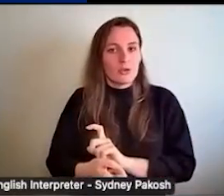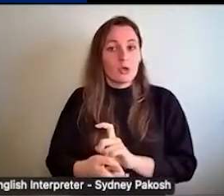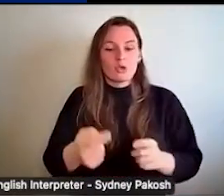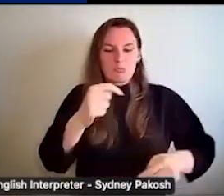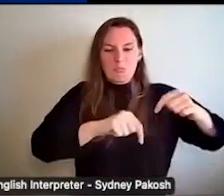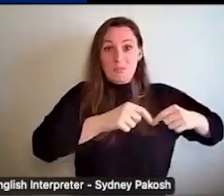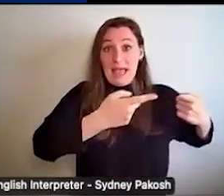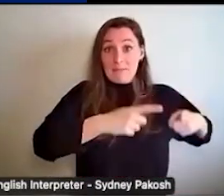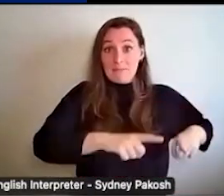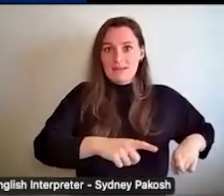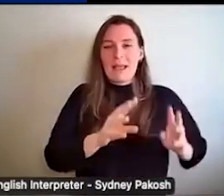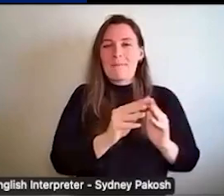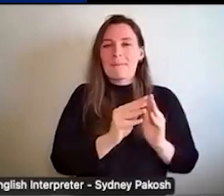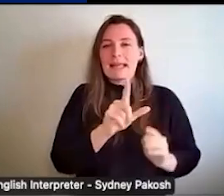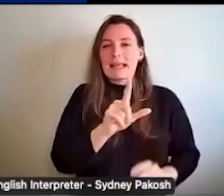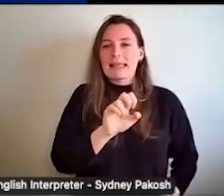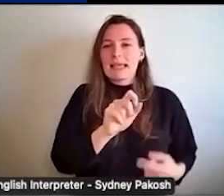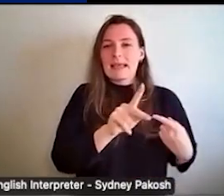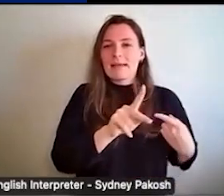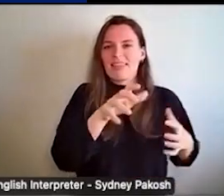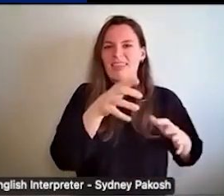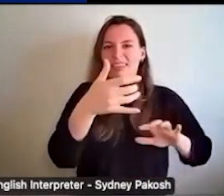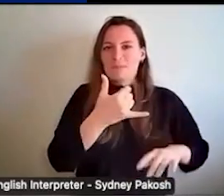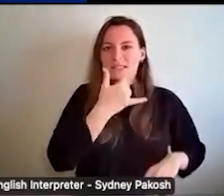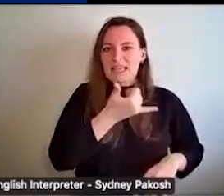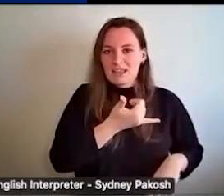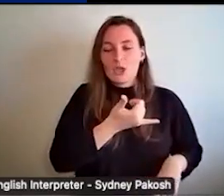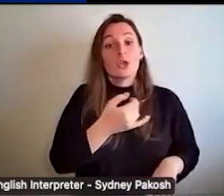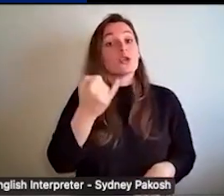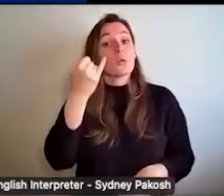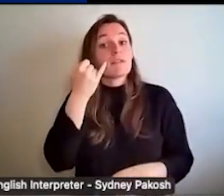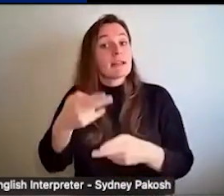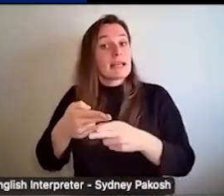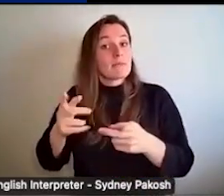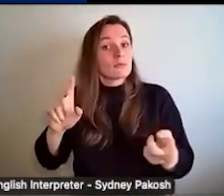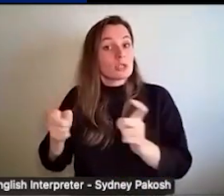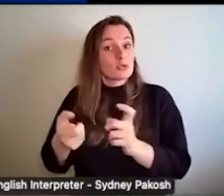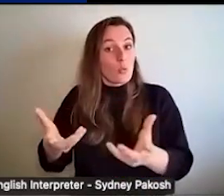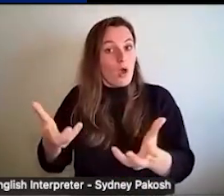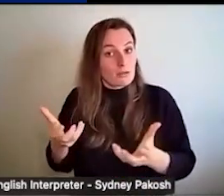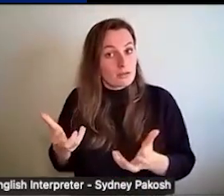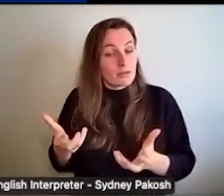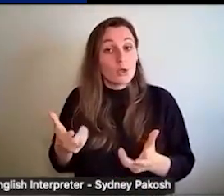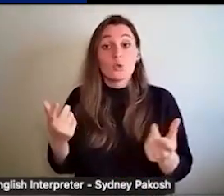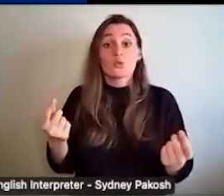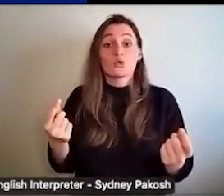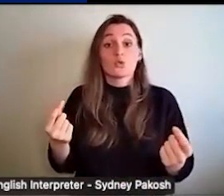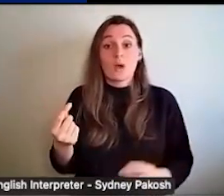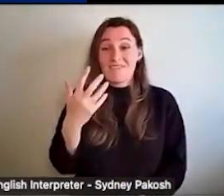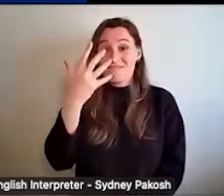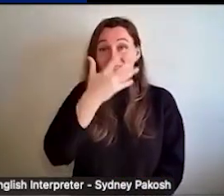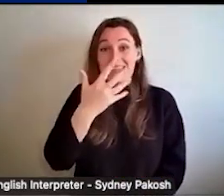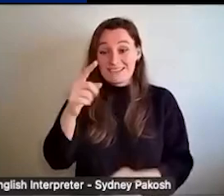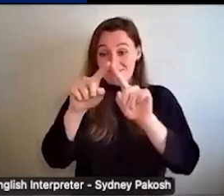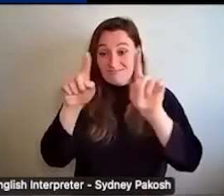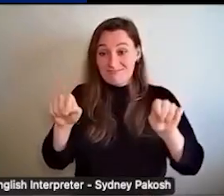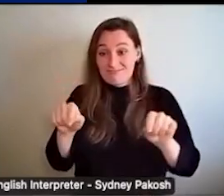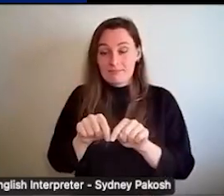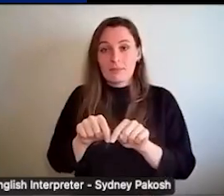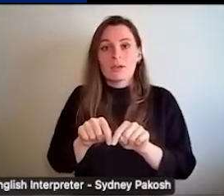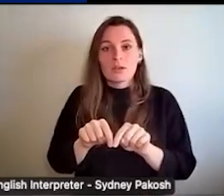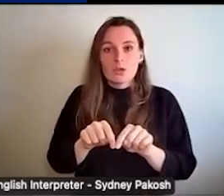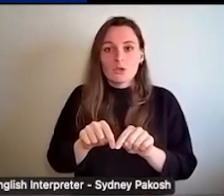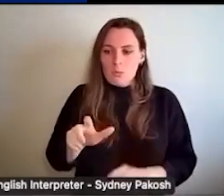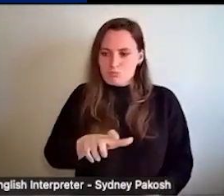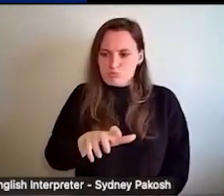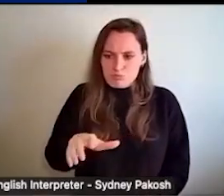link. If you'd like to change your name, if you go to your face on the screen and put your mouse there,